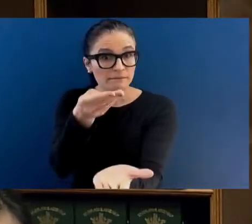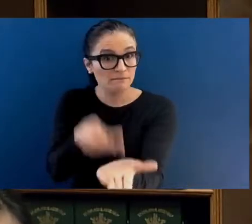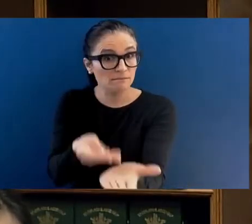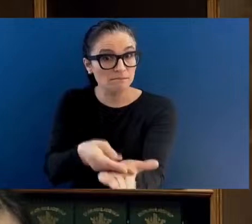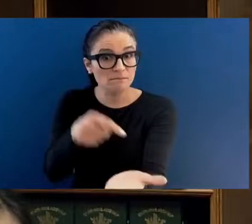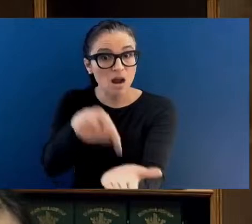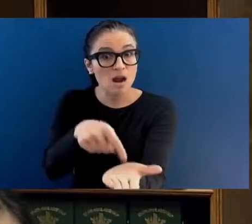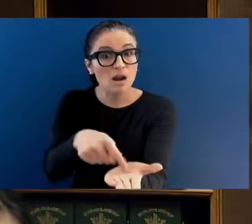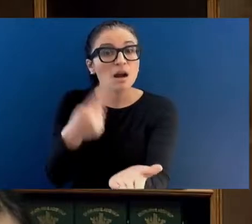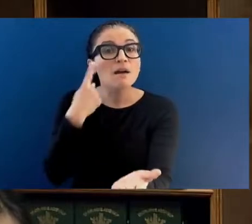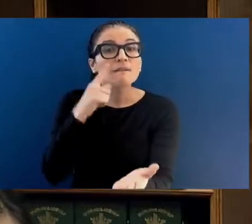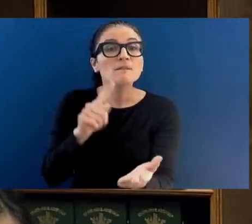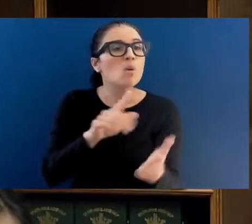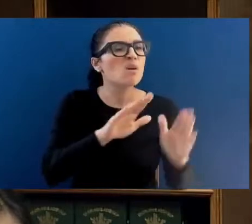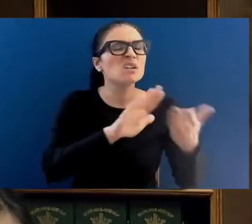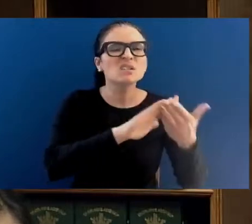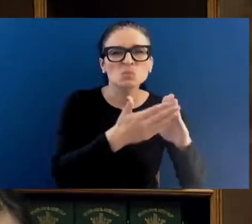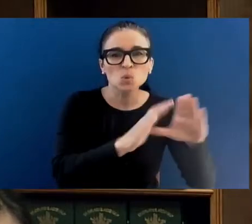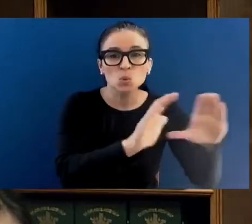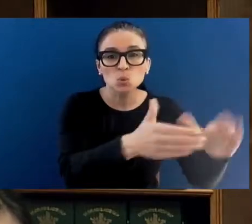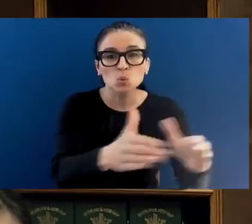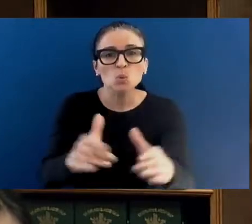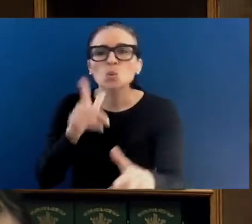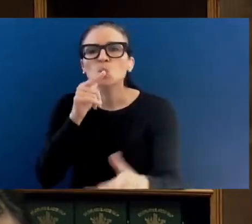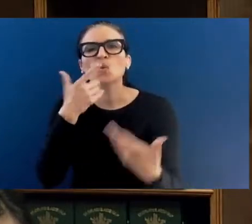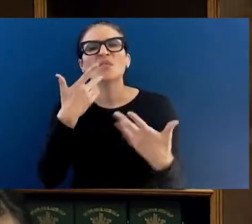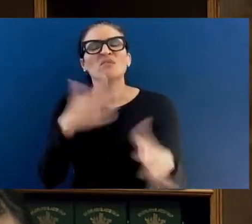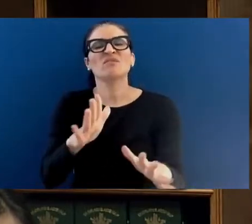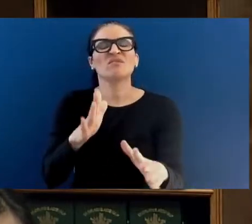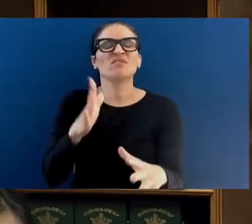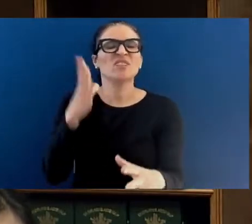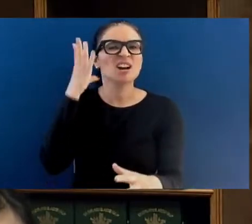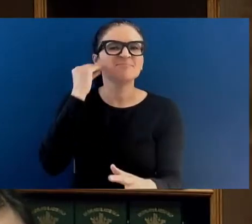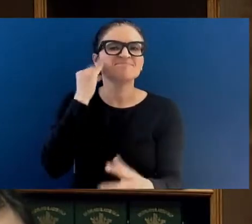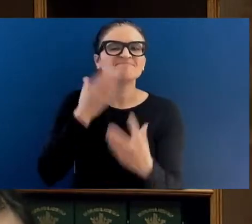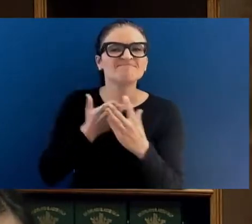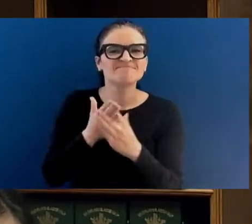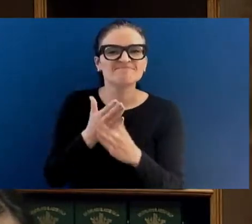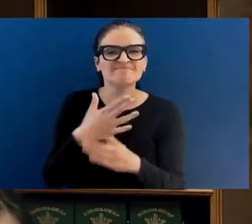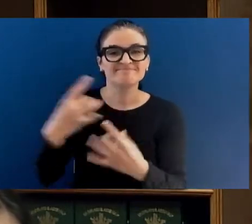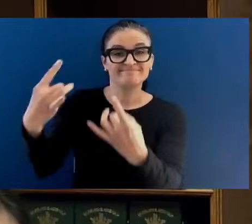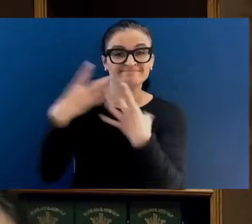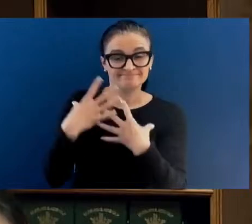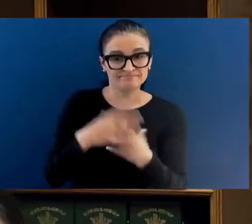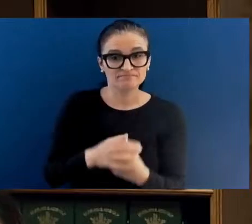experiencing hate. We will not tolerate anti-Semitism, and we will not tolerate hate in this province.